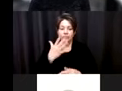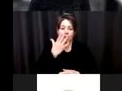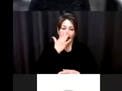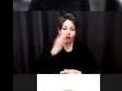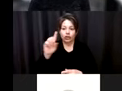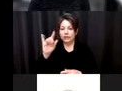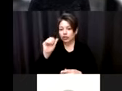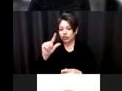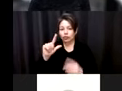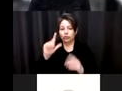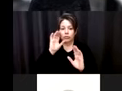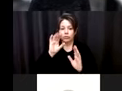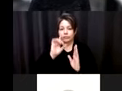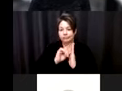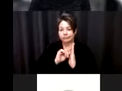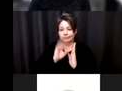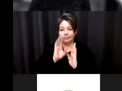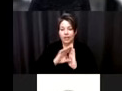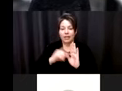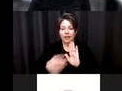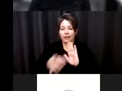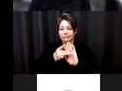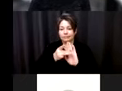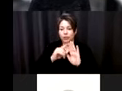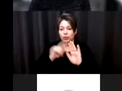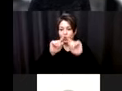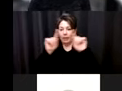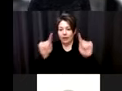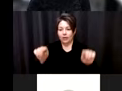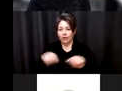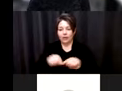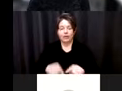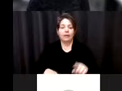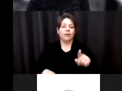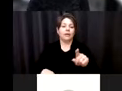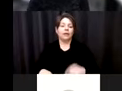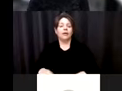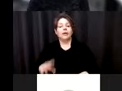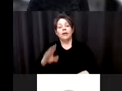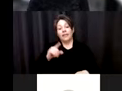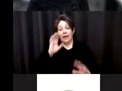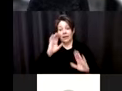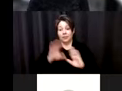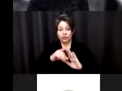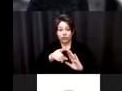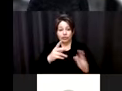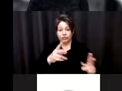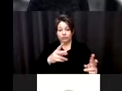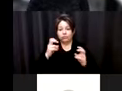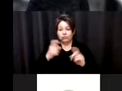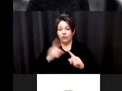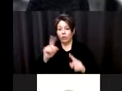digital output images and affixed to the panels. This image in particular I grabbed from the New York